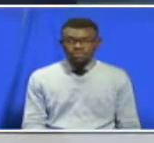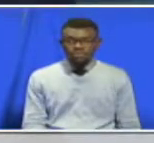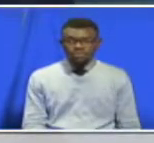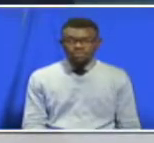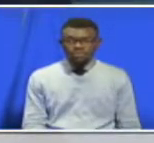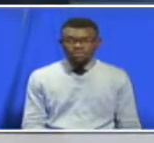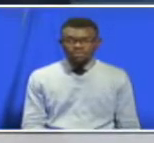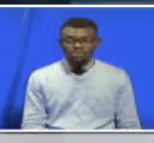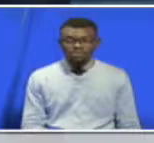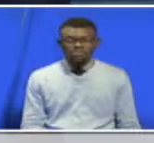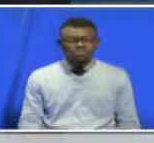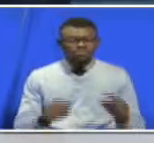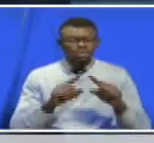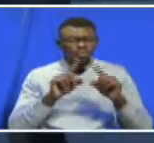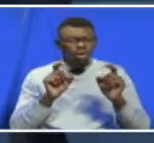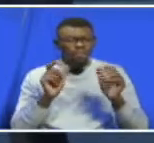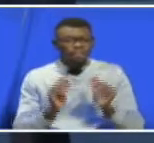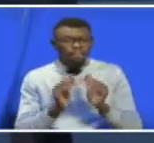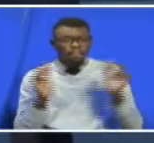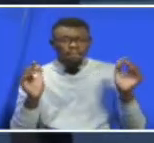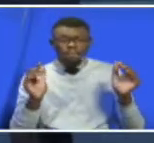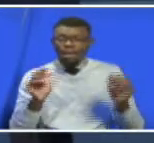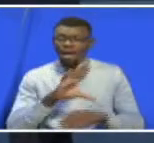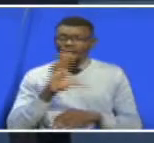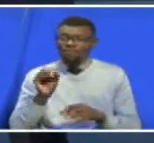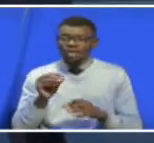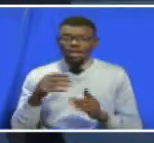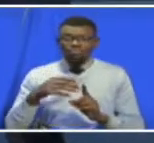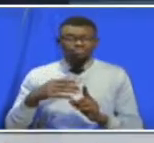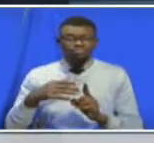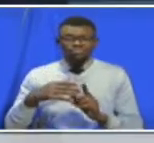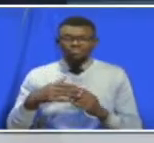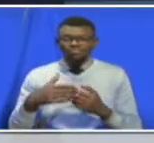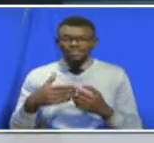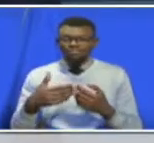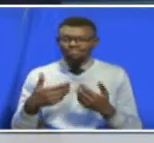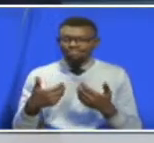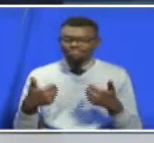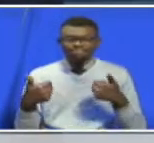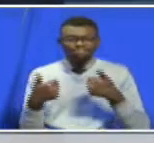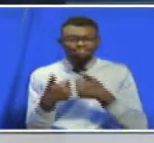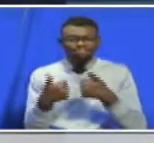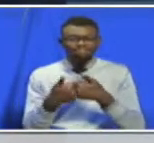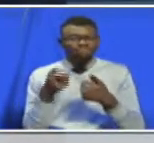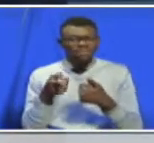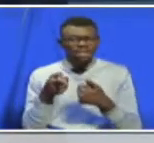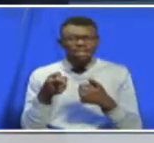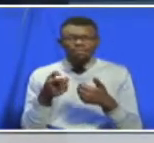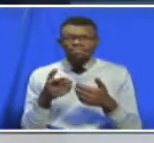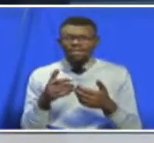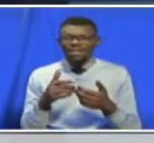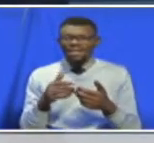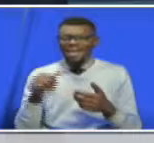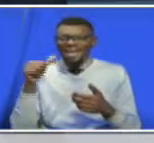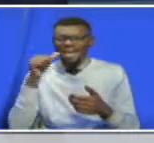Now, here is the big question. How will the Africa Cup of Nations affect the English soccer? Well, Liverpool manager Jurgen Klopp